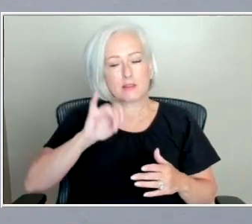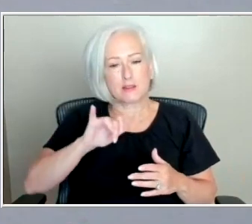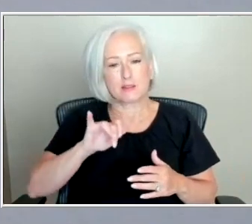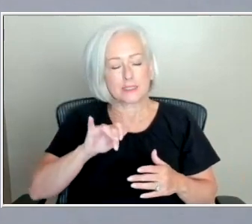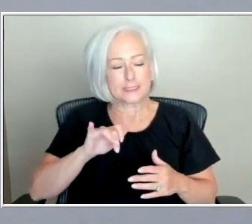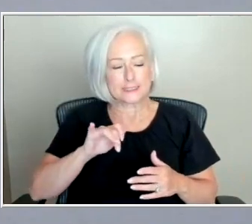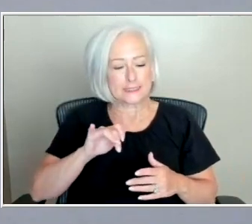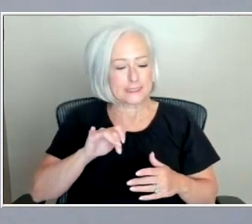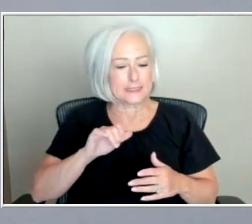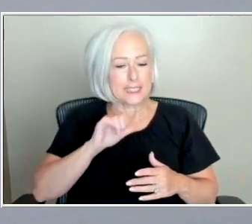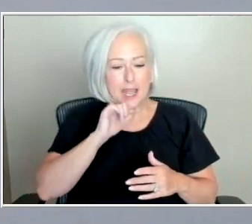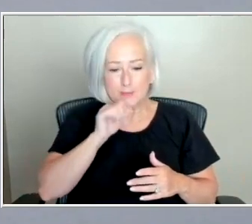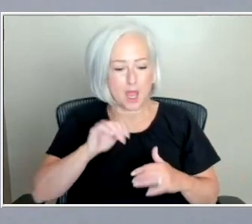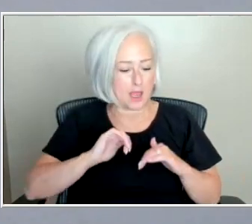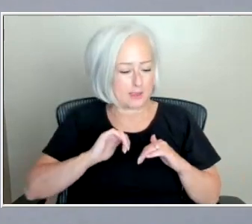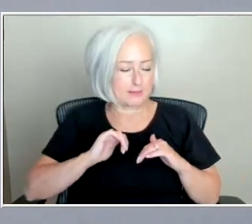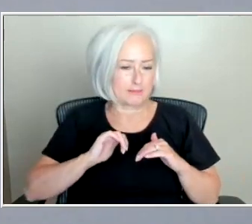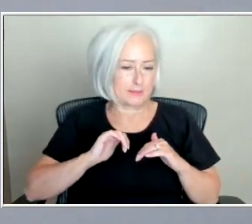longer tired.